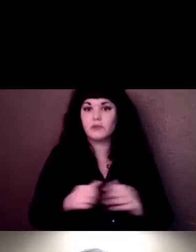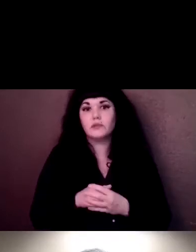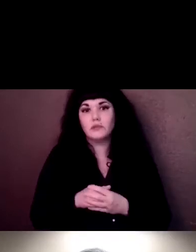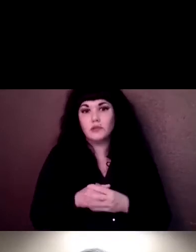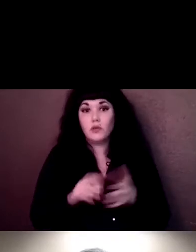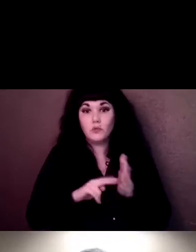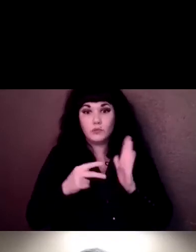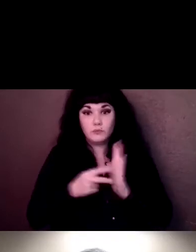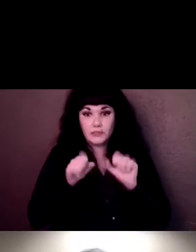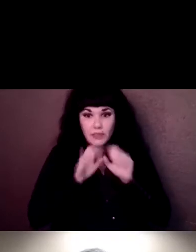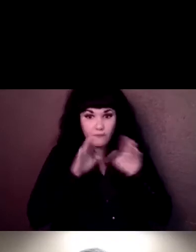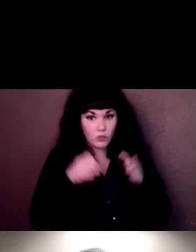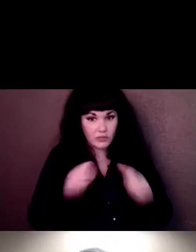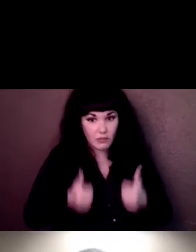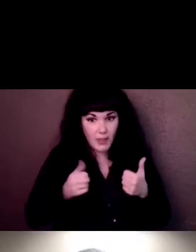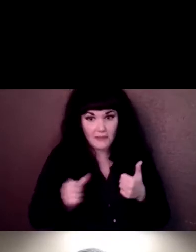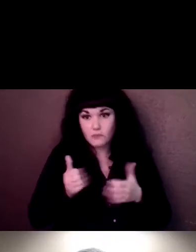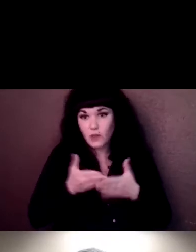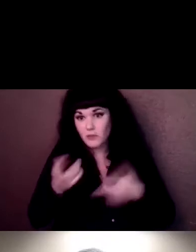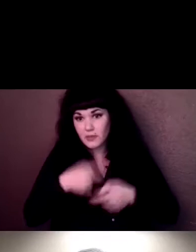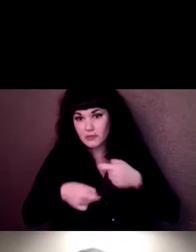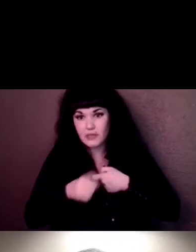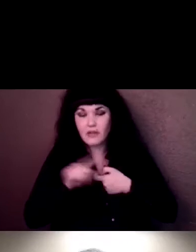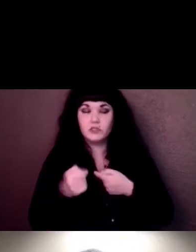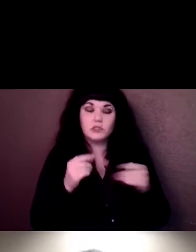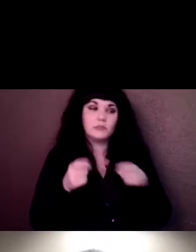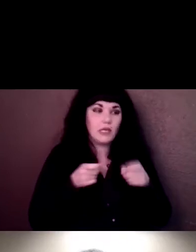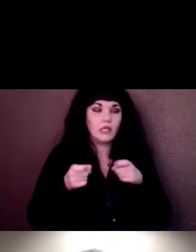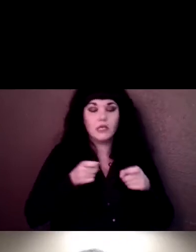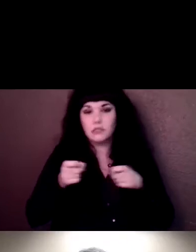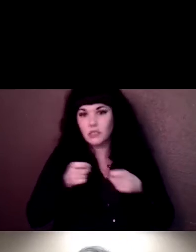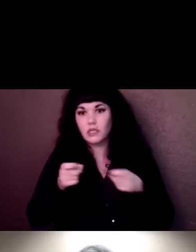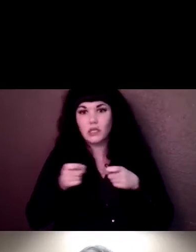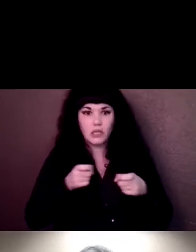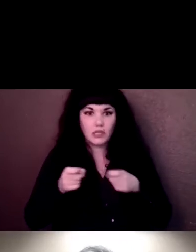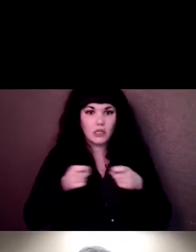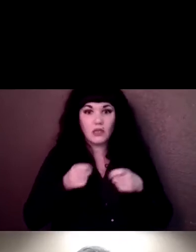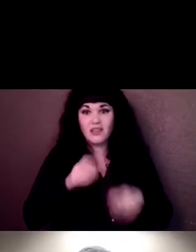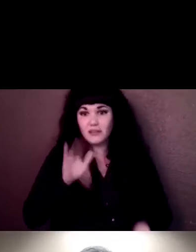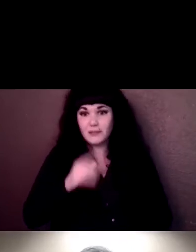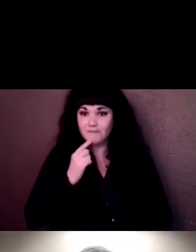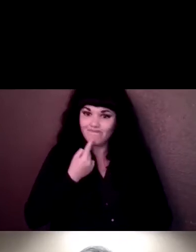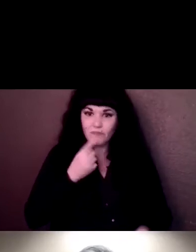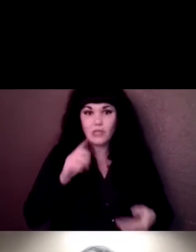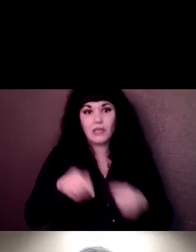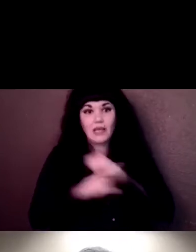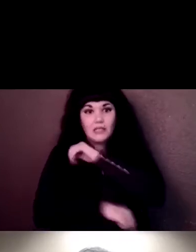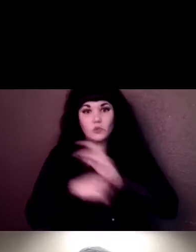and do other things than just trying to manage the deleterious consequences of his spinal cord